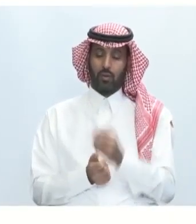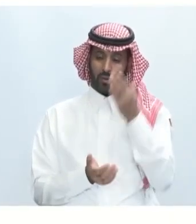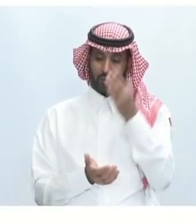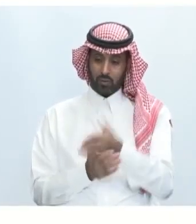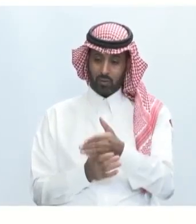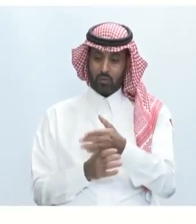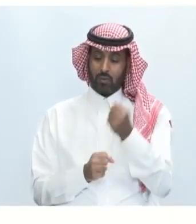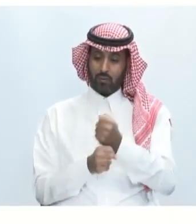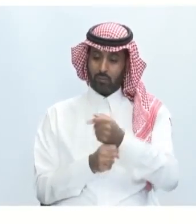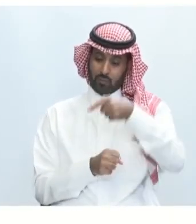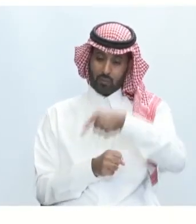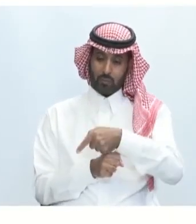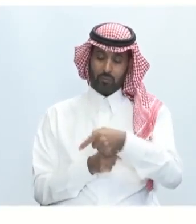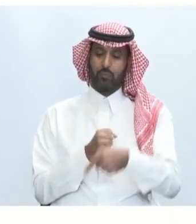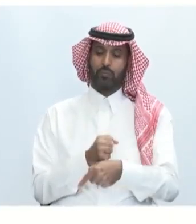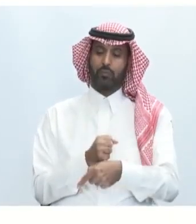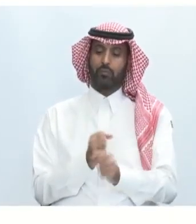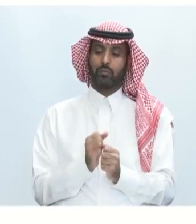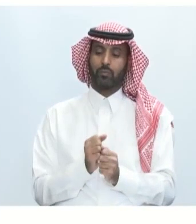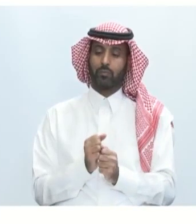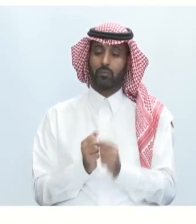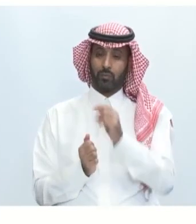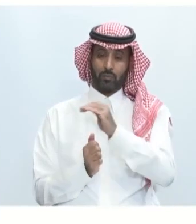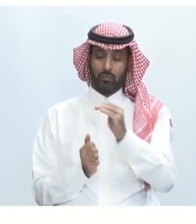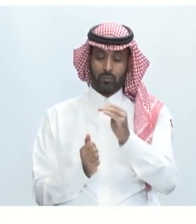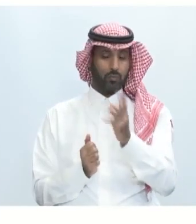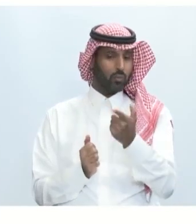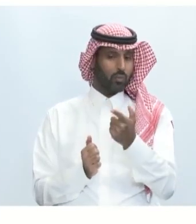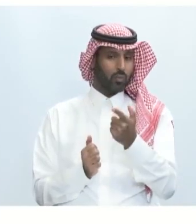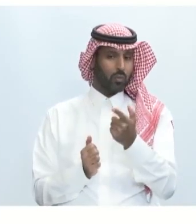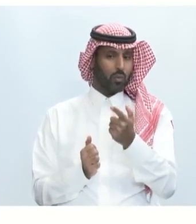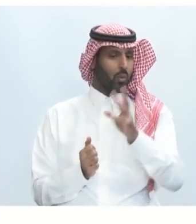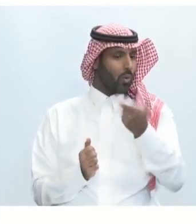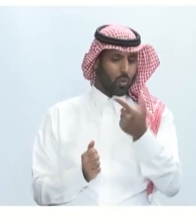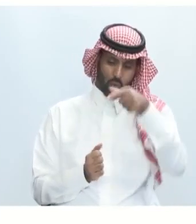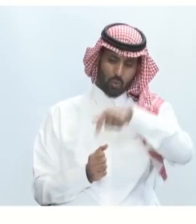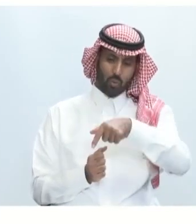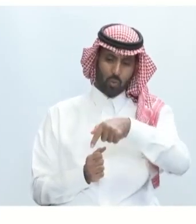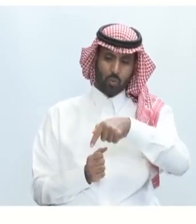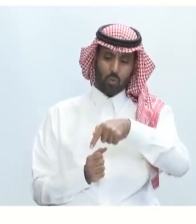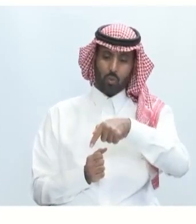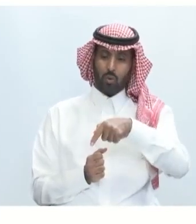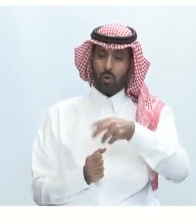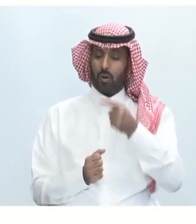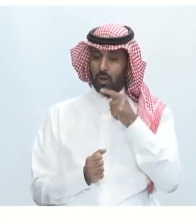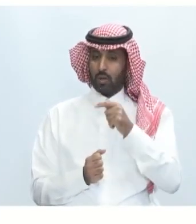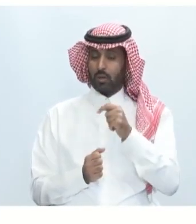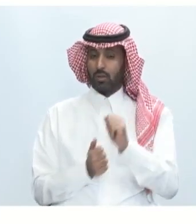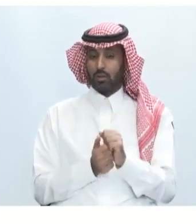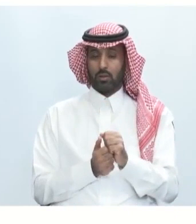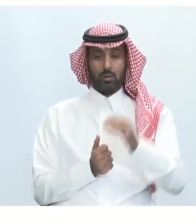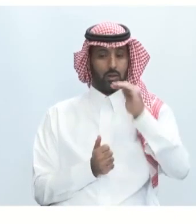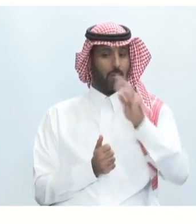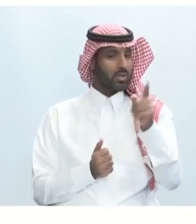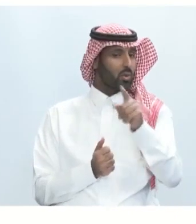direct object. A direct object answers the question what or who. A direct object answers the question